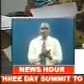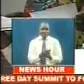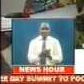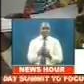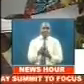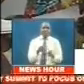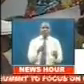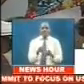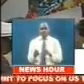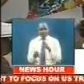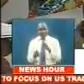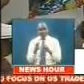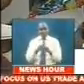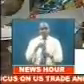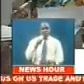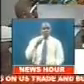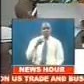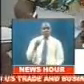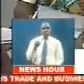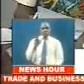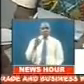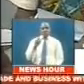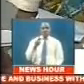Ato Forson, who has been speaking to us on